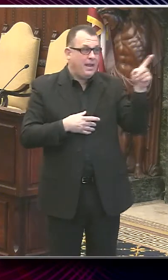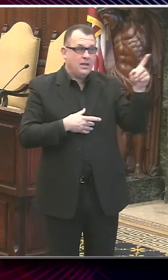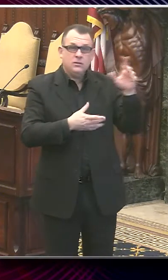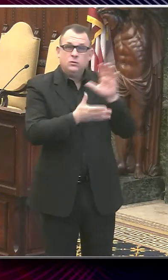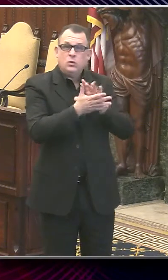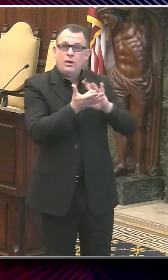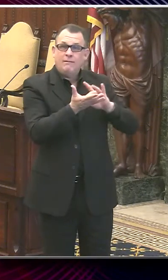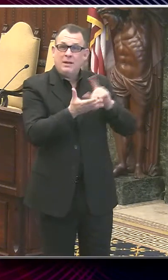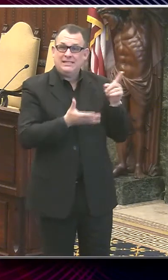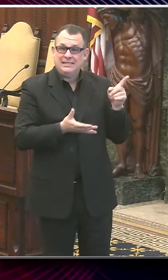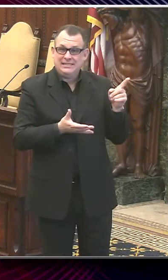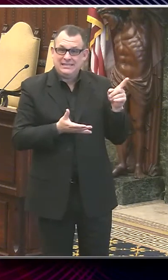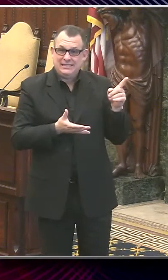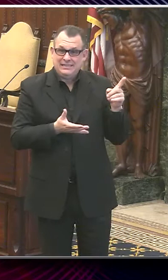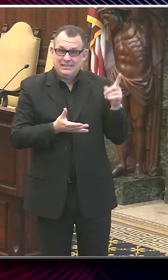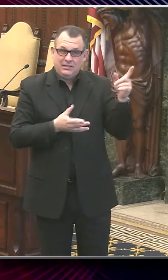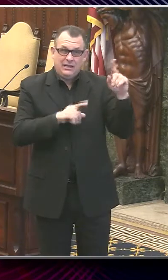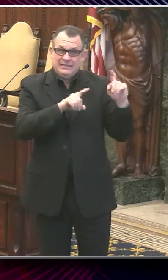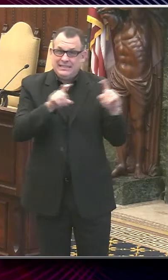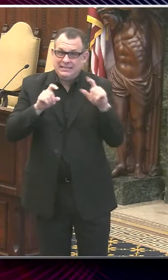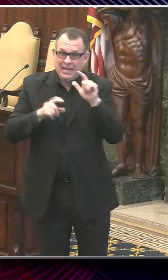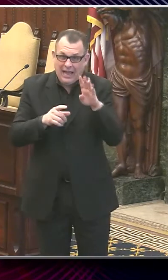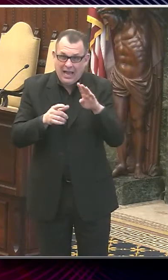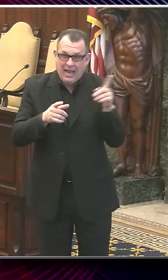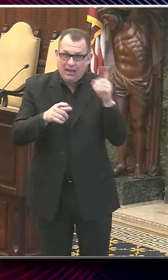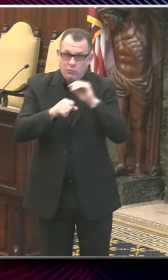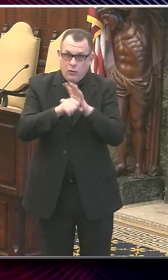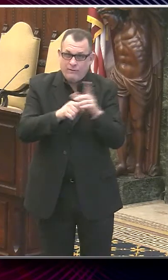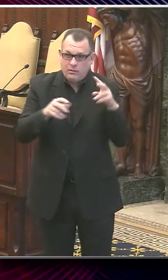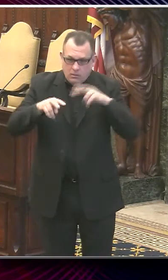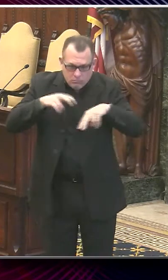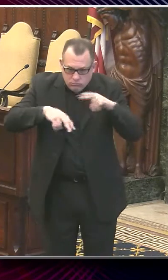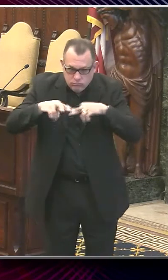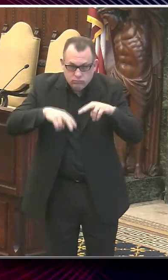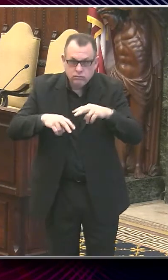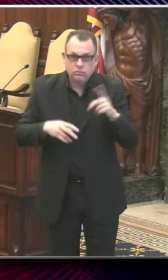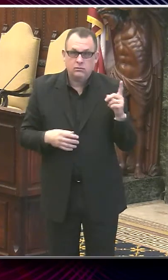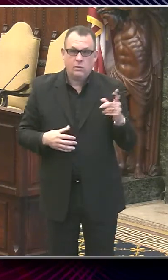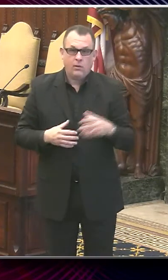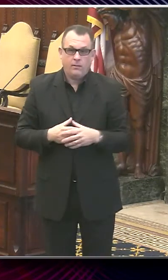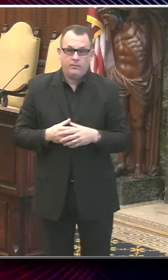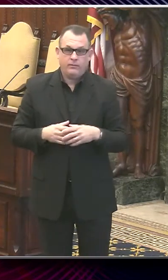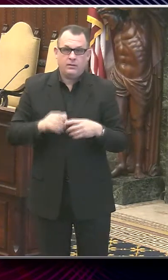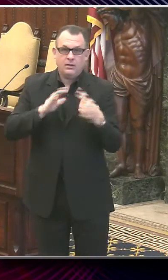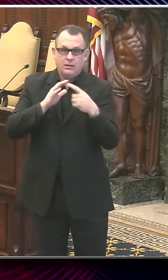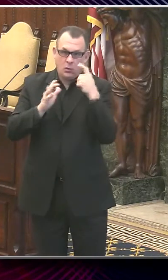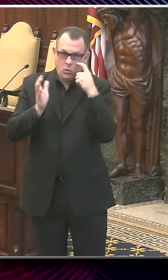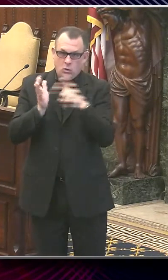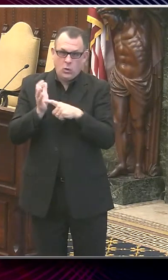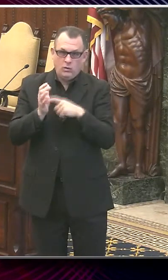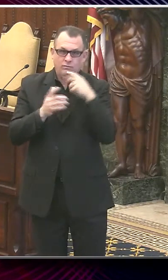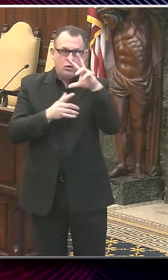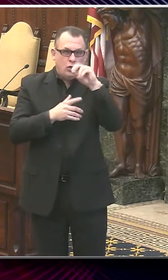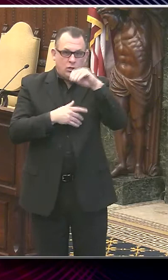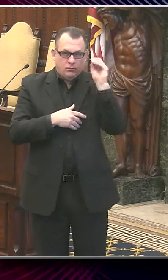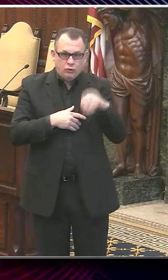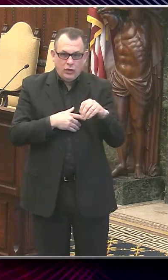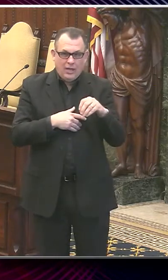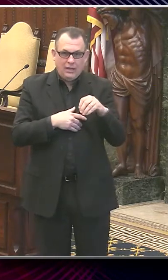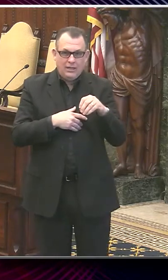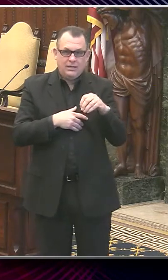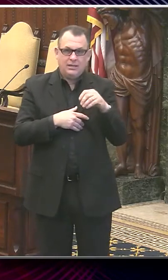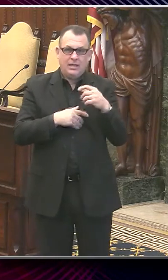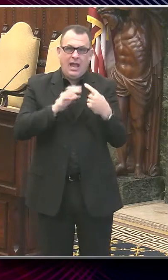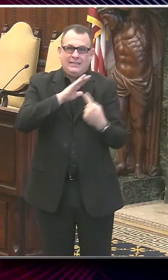their laboratory that was testing the coronavirus virus isolates found that more than 30% of their isolates were variants of